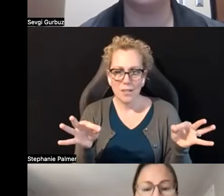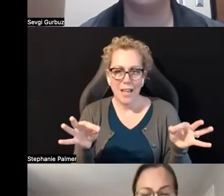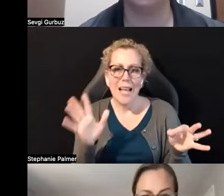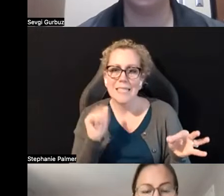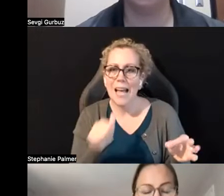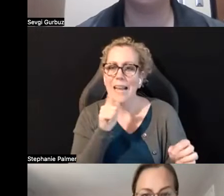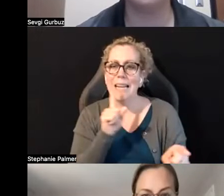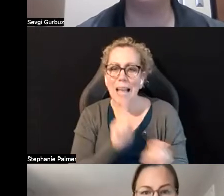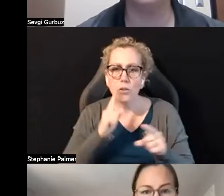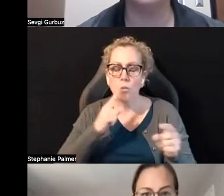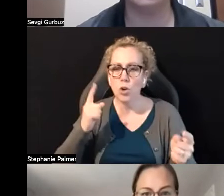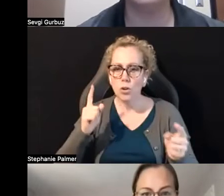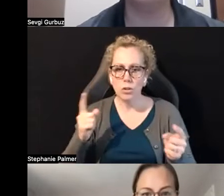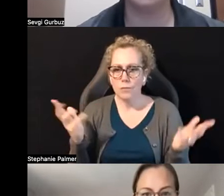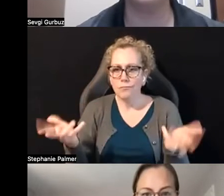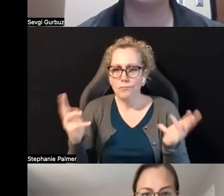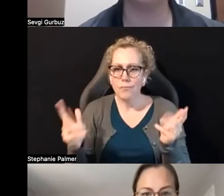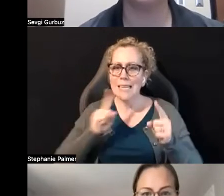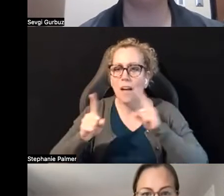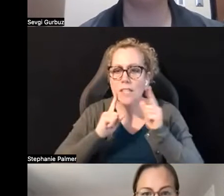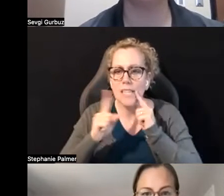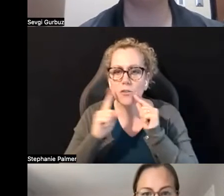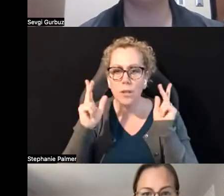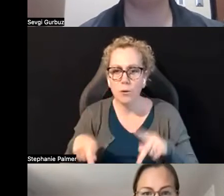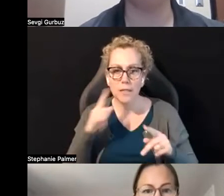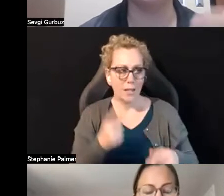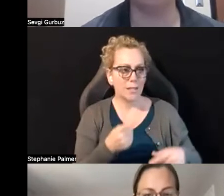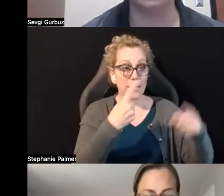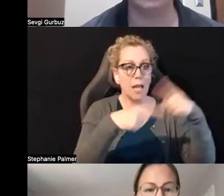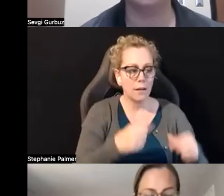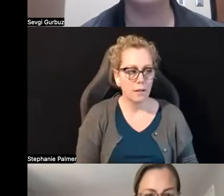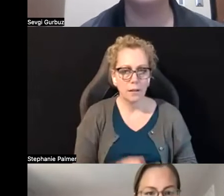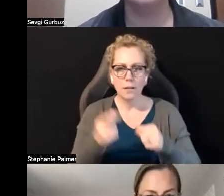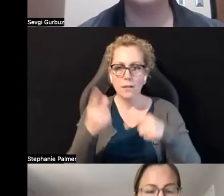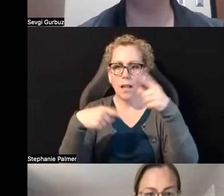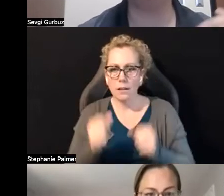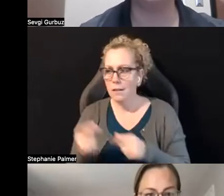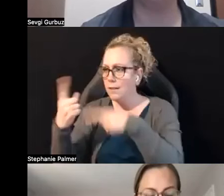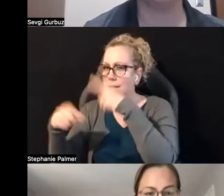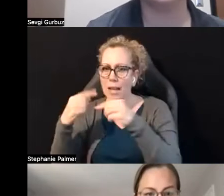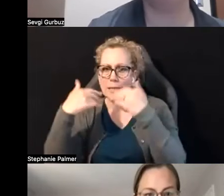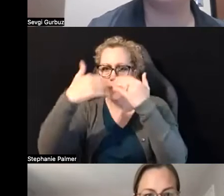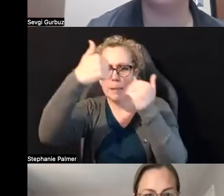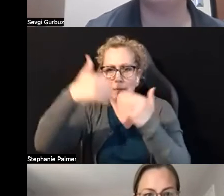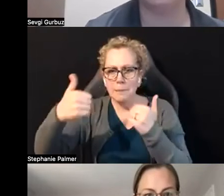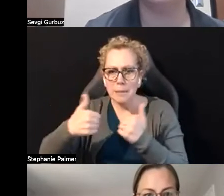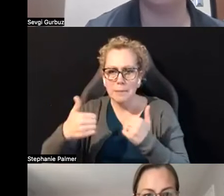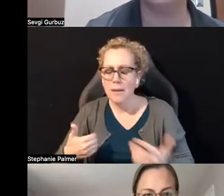discourse. So I feel like rather than trying to just get more and more data and repeat the